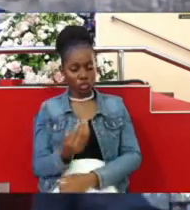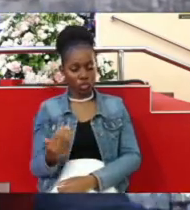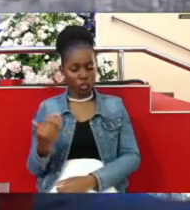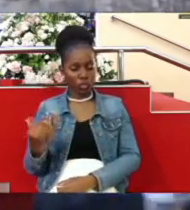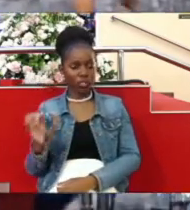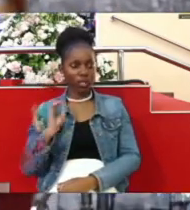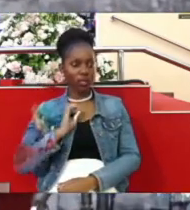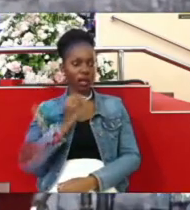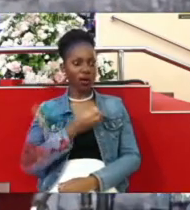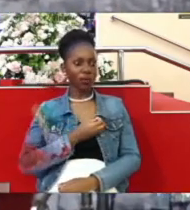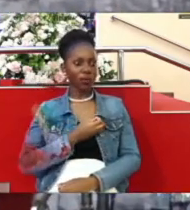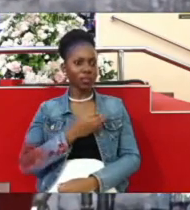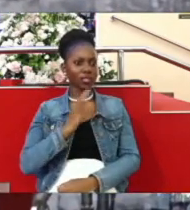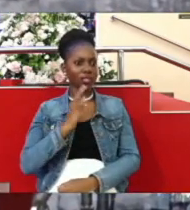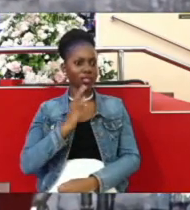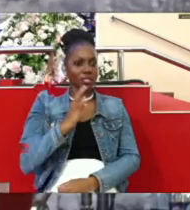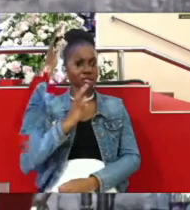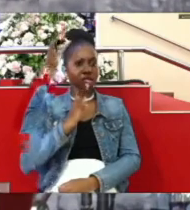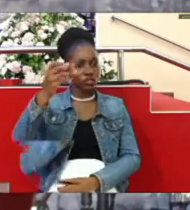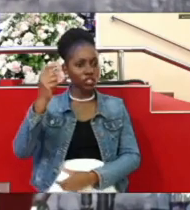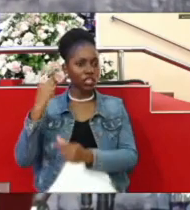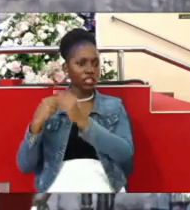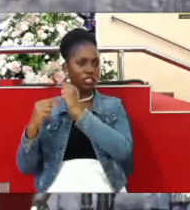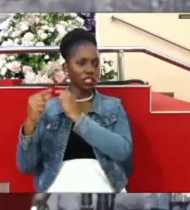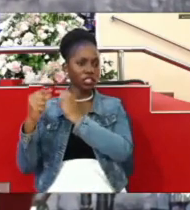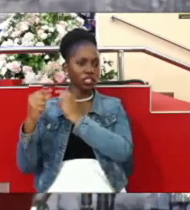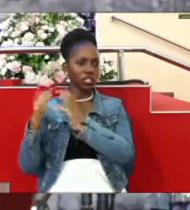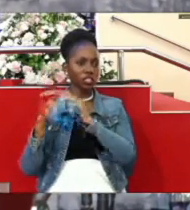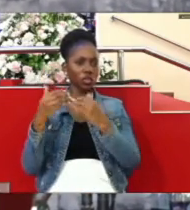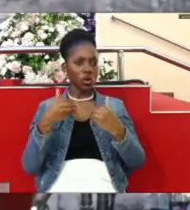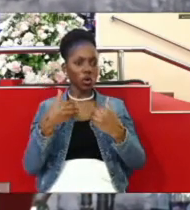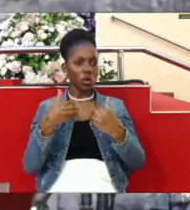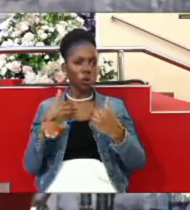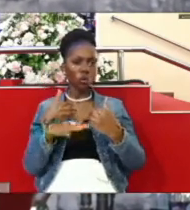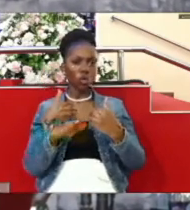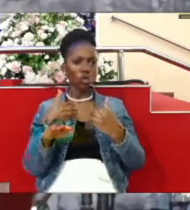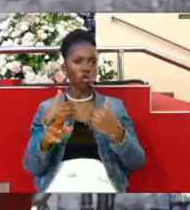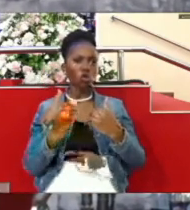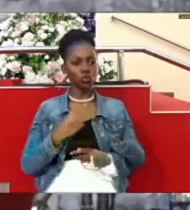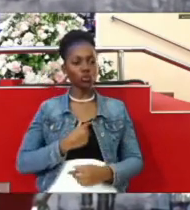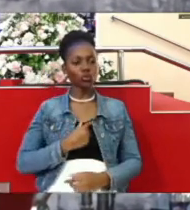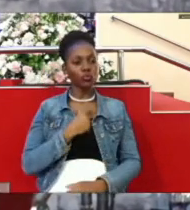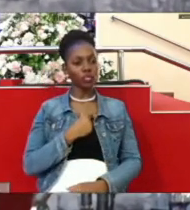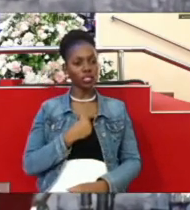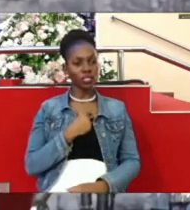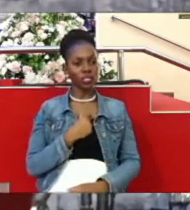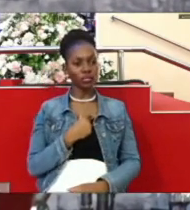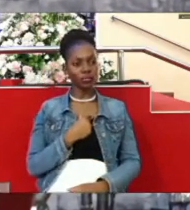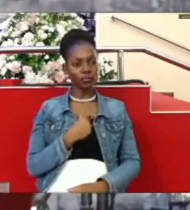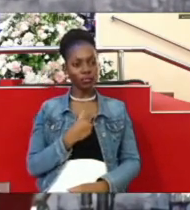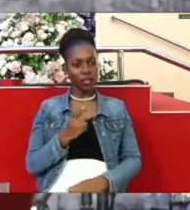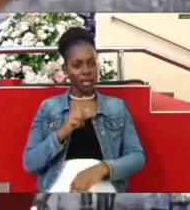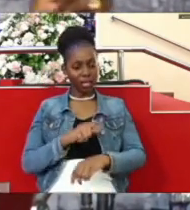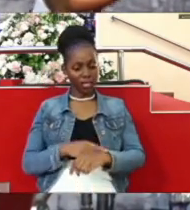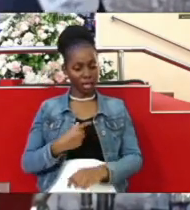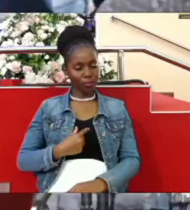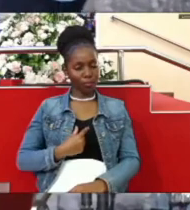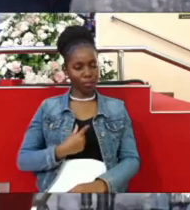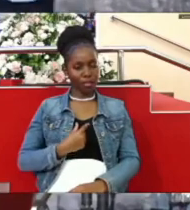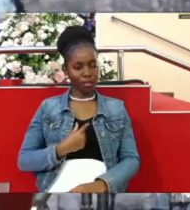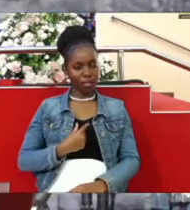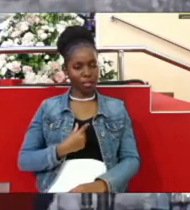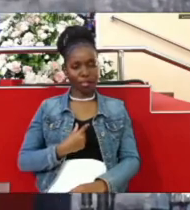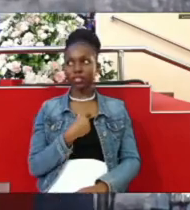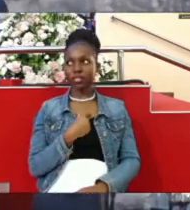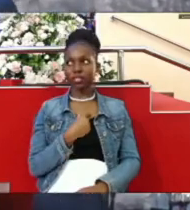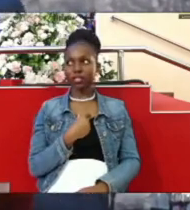will find a place to come. Watapata mahali pa kuja. And once they come there, na wakija mahali pale, suddenly God